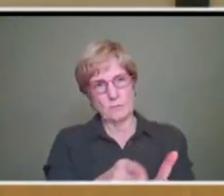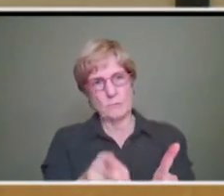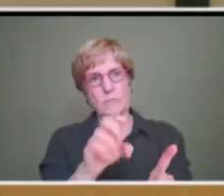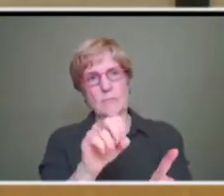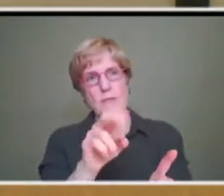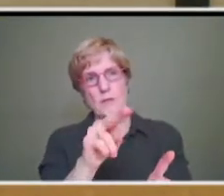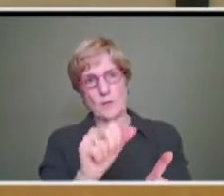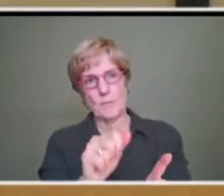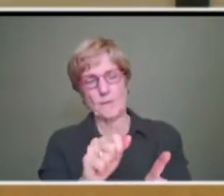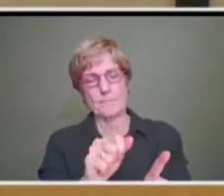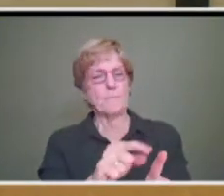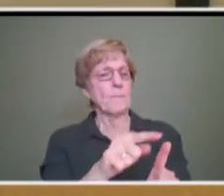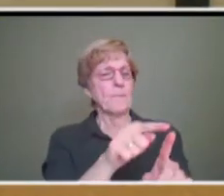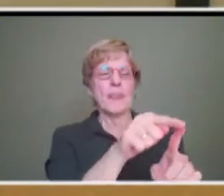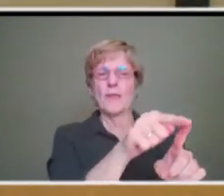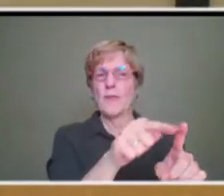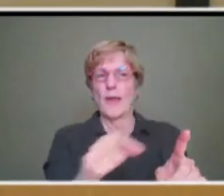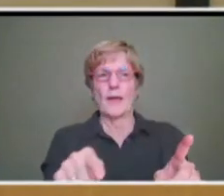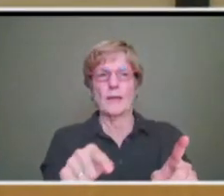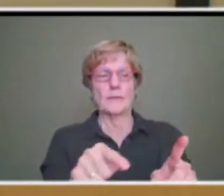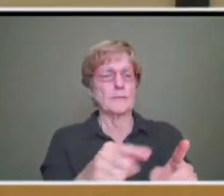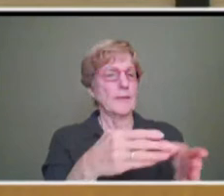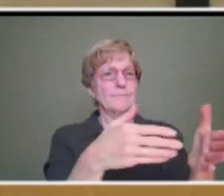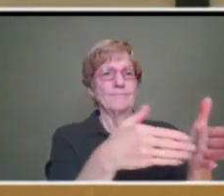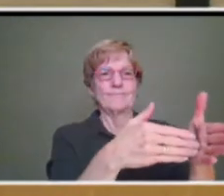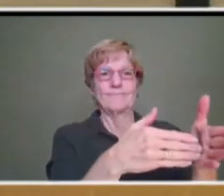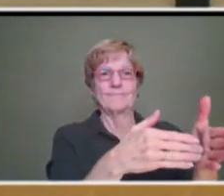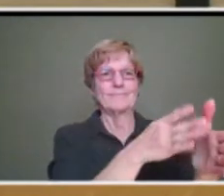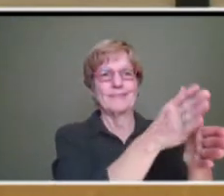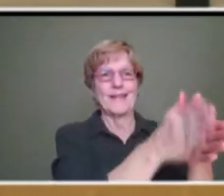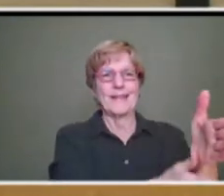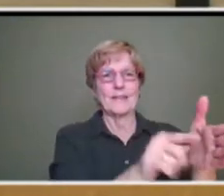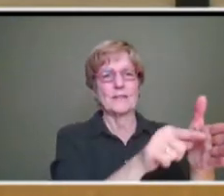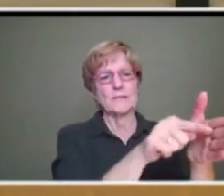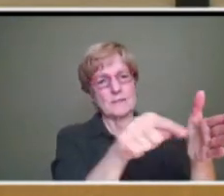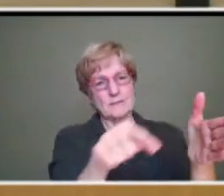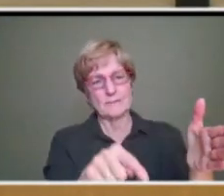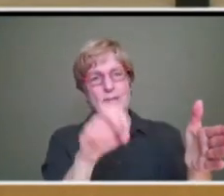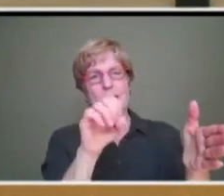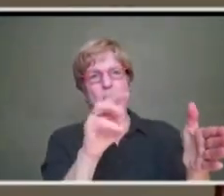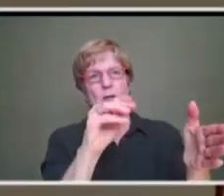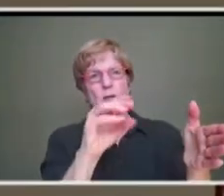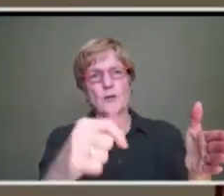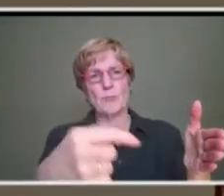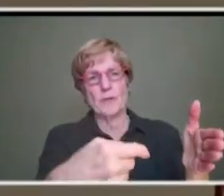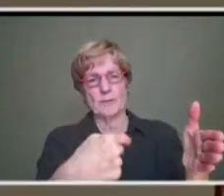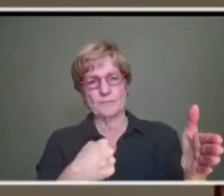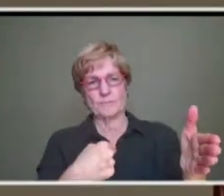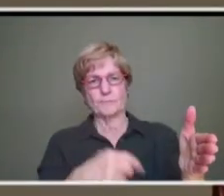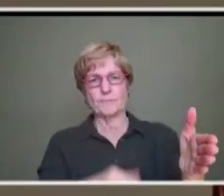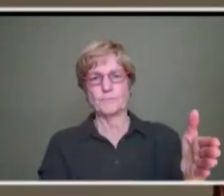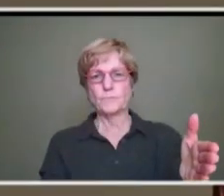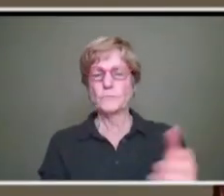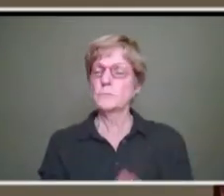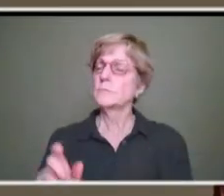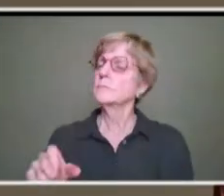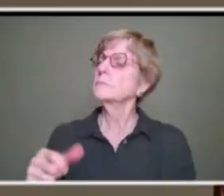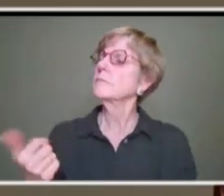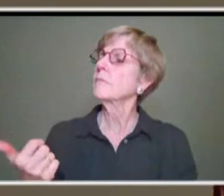out of Condola property at Yuma are there any other multi-family